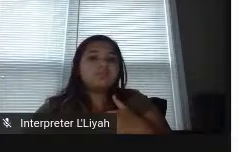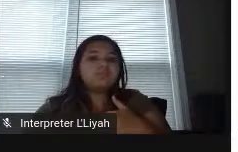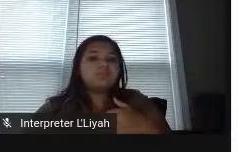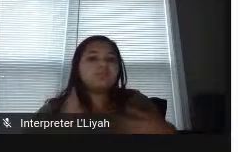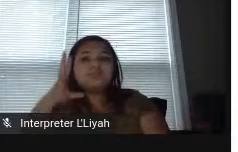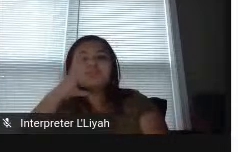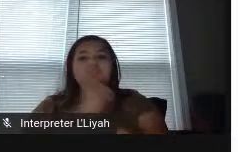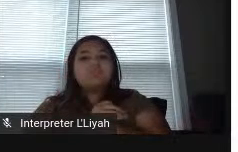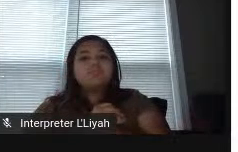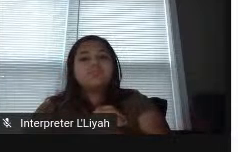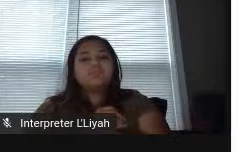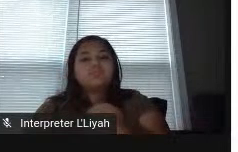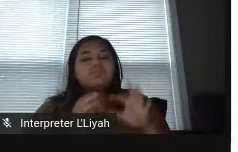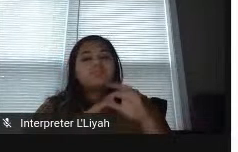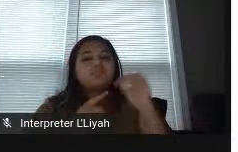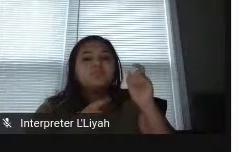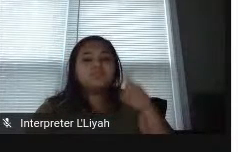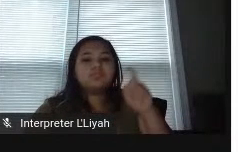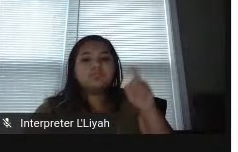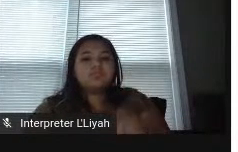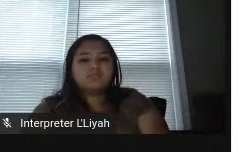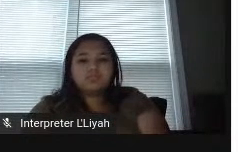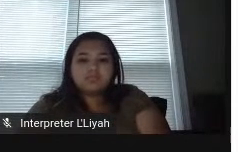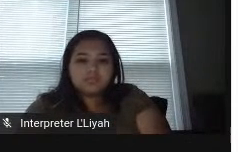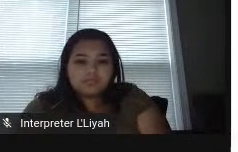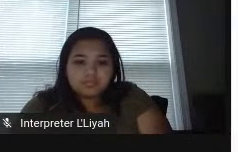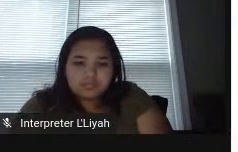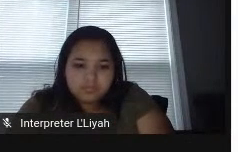special needs. So